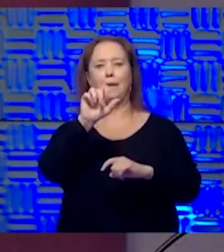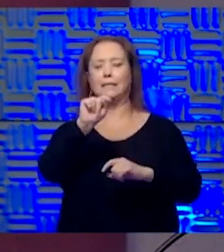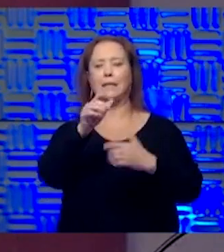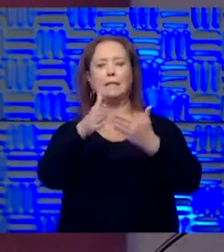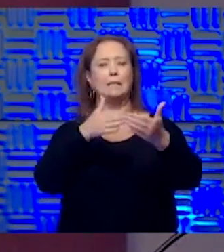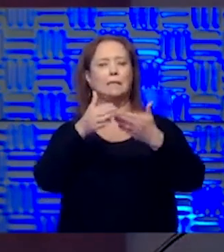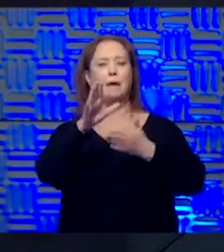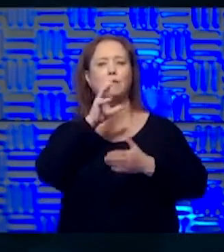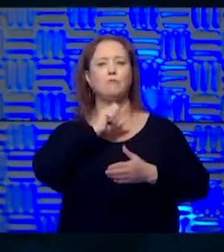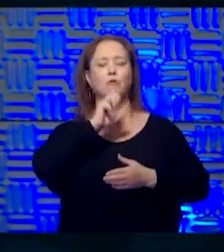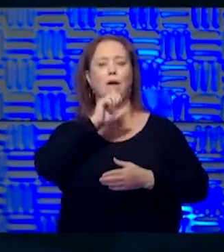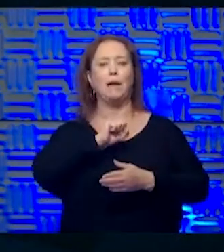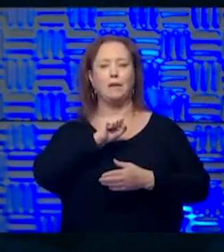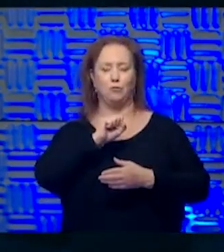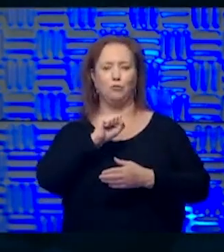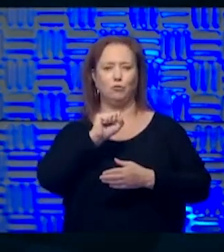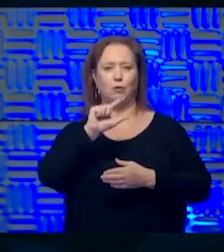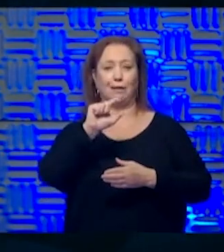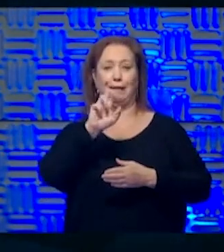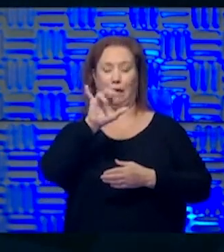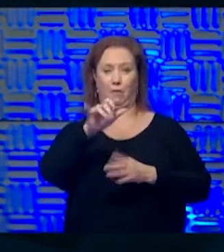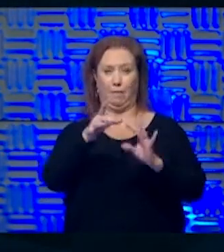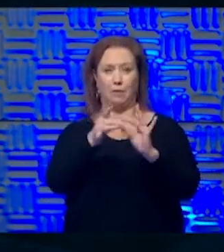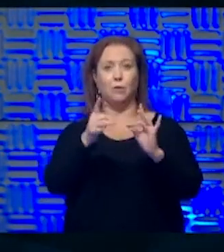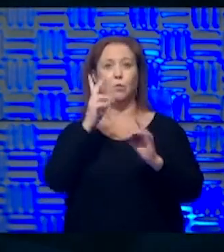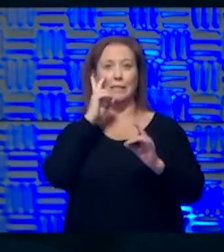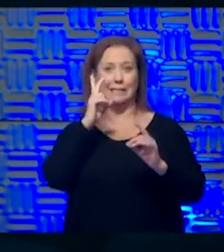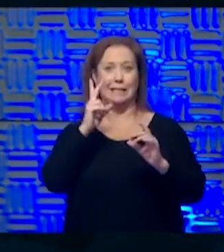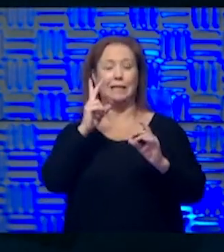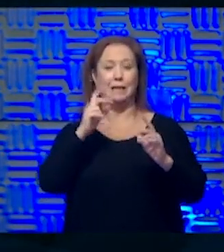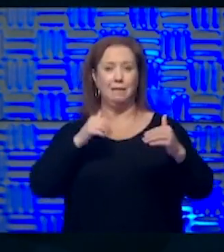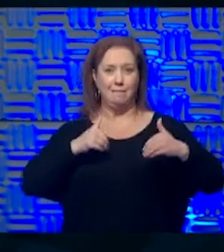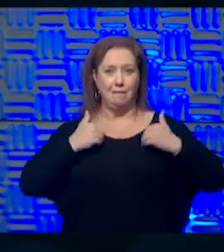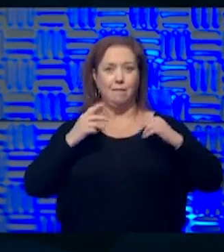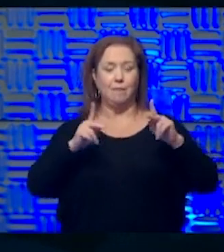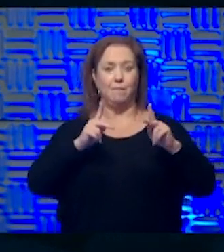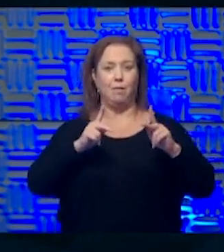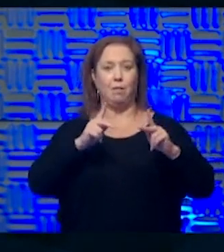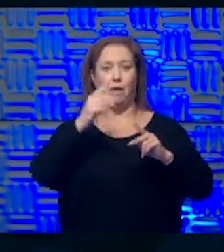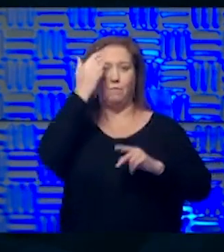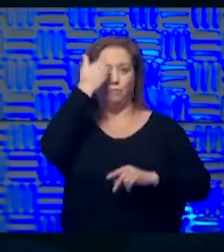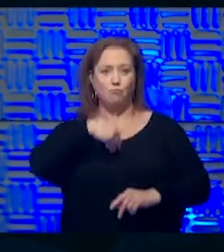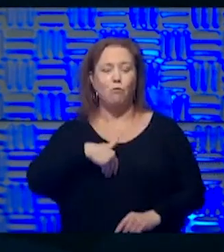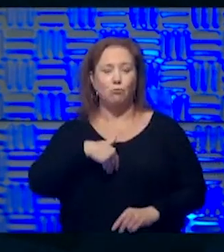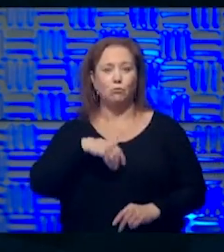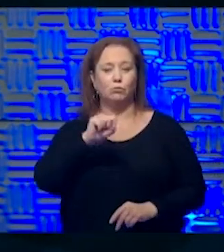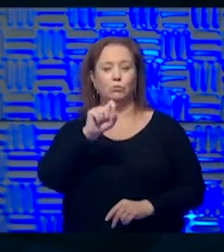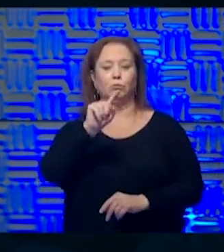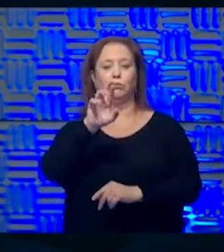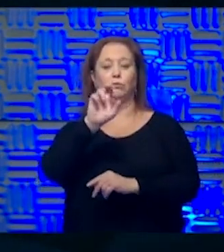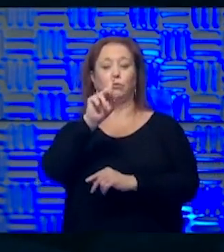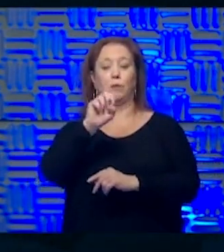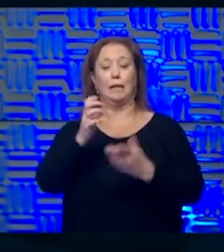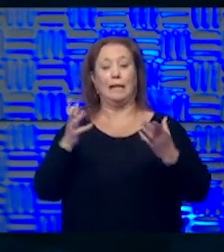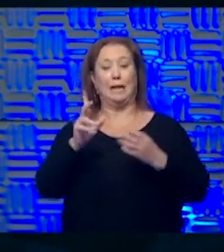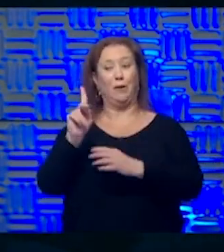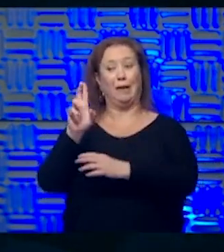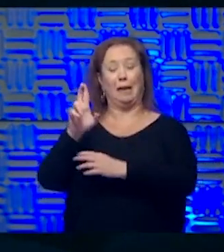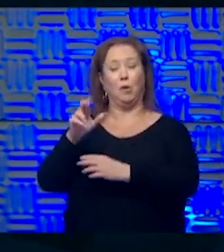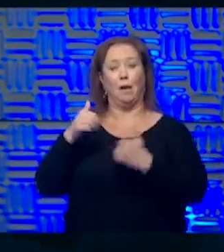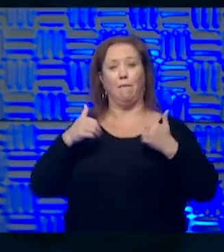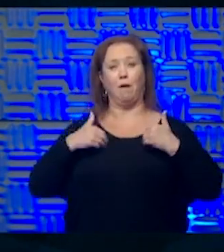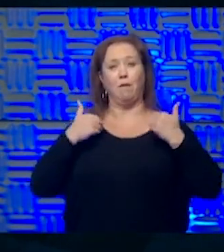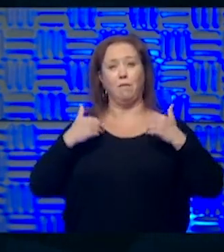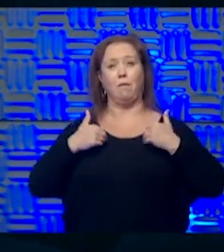hospital because, as Gary mentioned, we do see young people who have strokes. We actually here at KU have kind of a younger patient